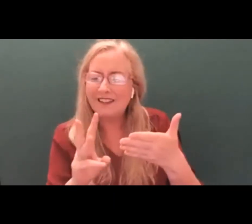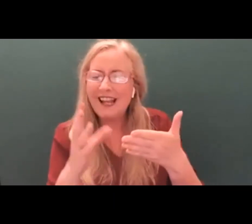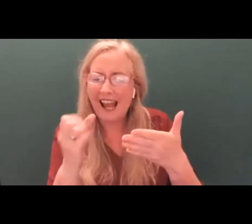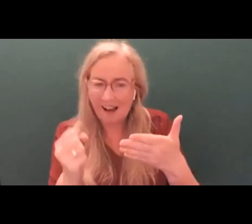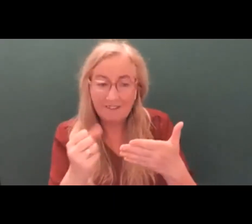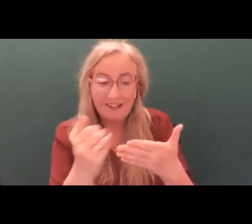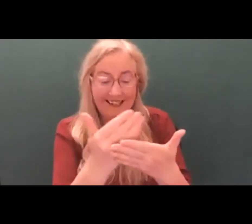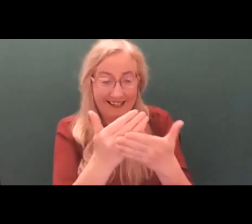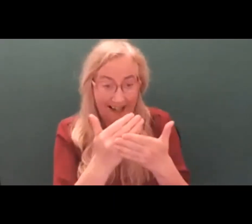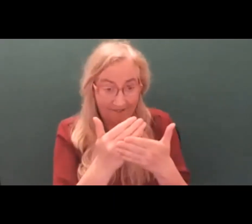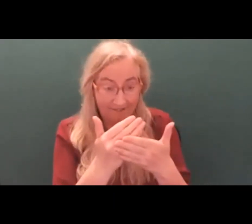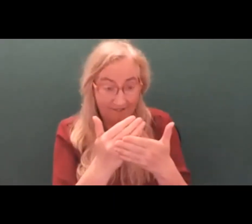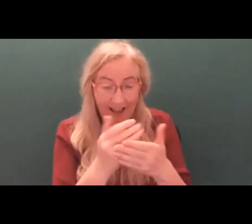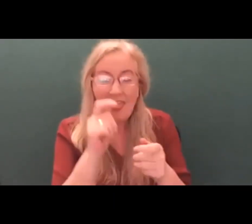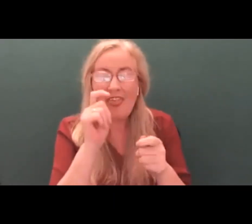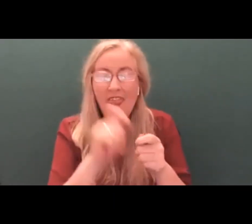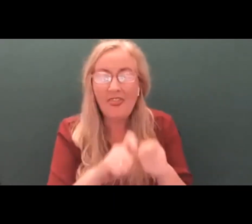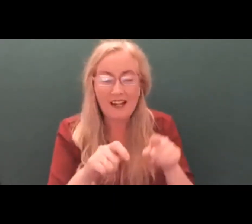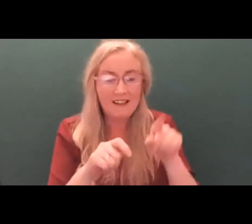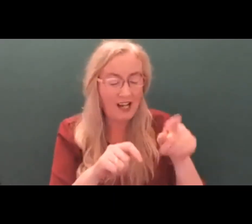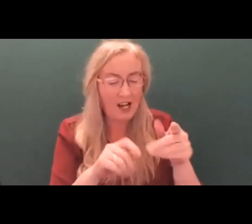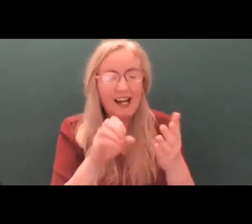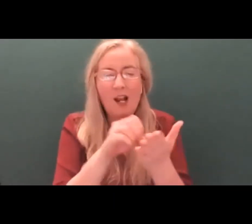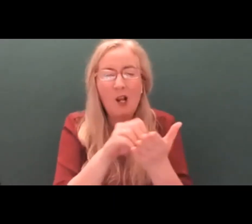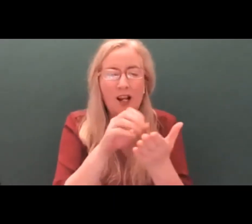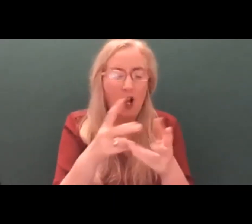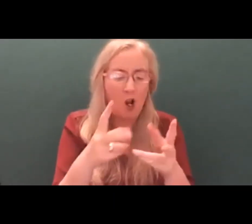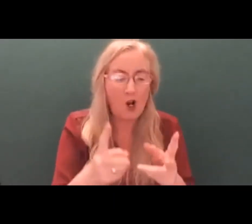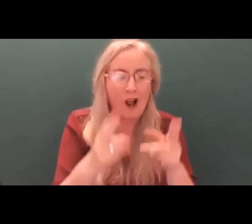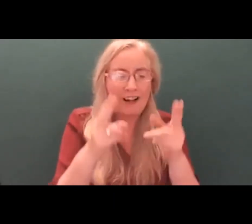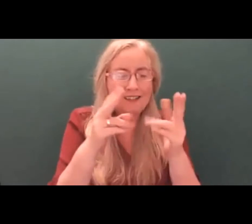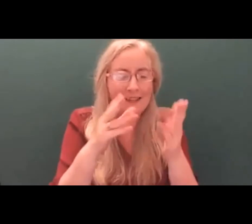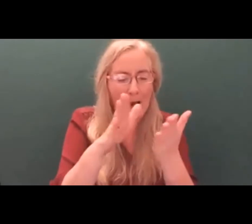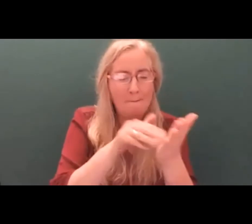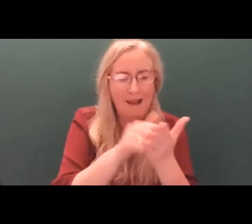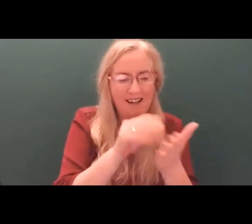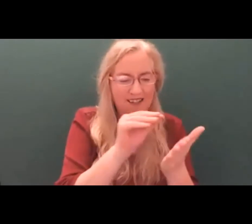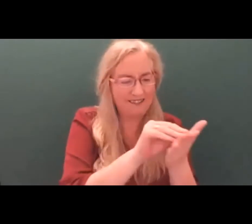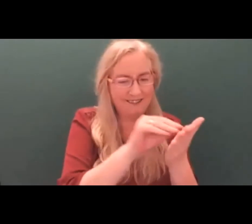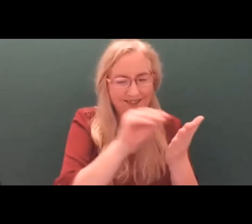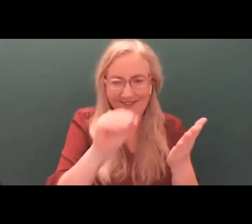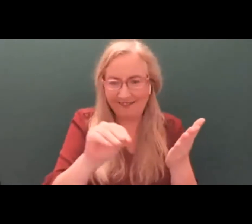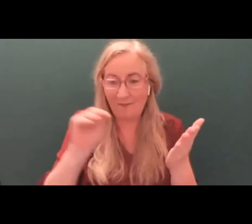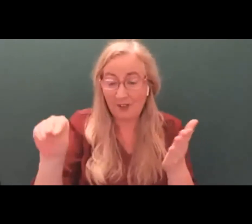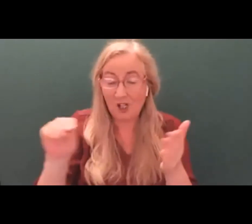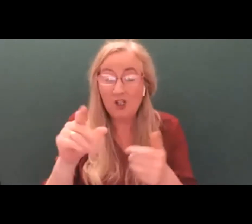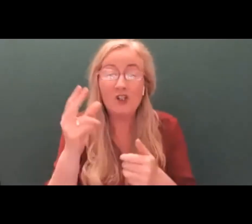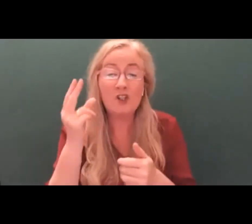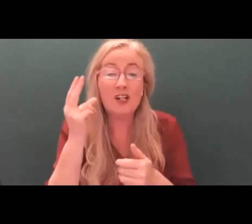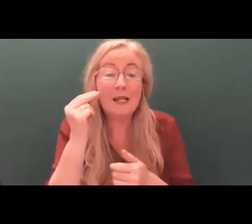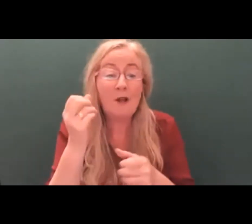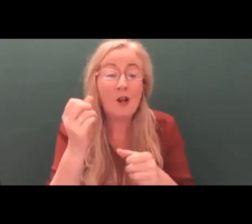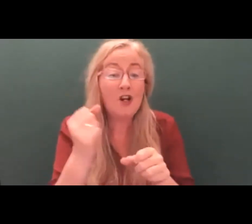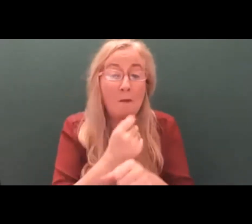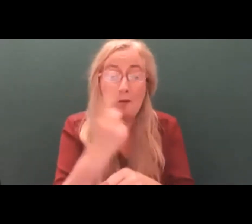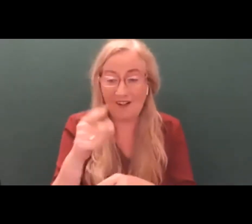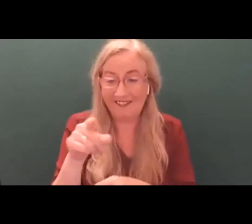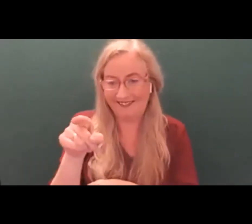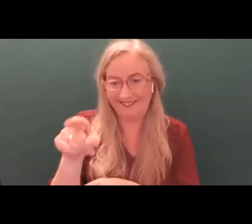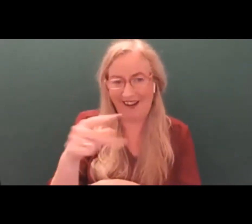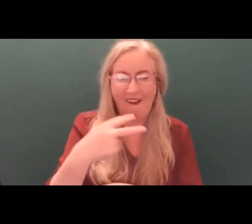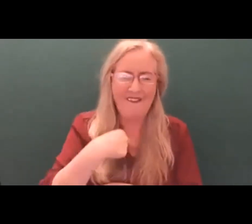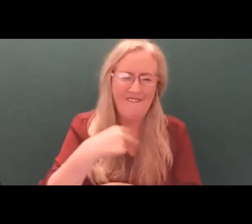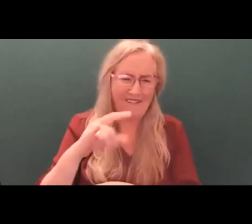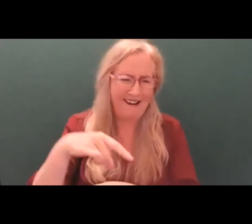it, and then cut and paste. That's the easiest way to go about it. And then my tip number one is, very high tech